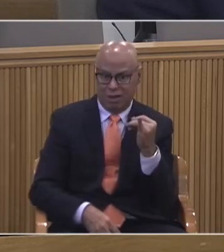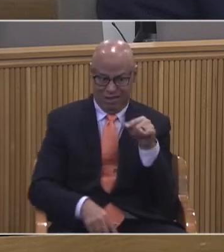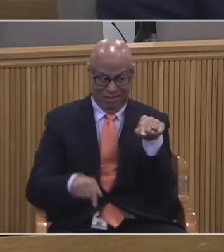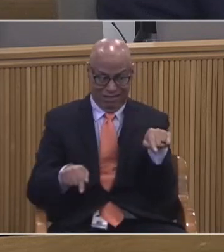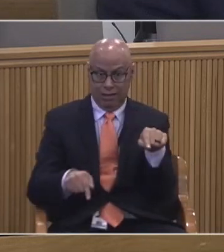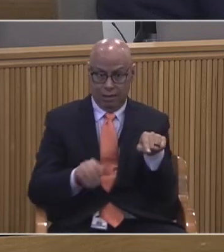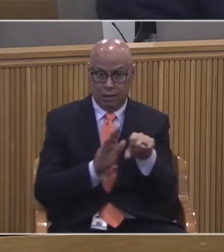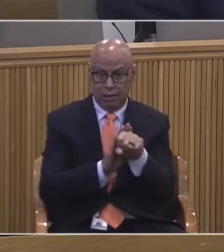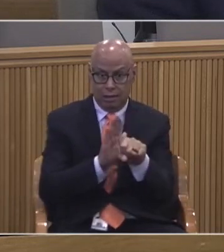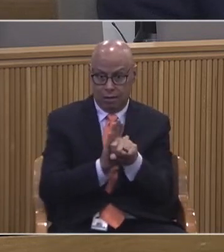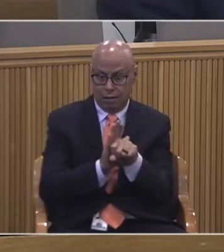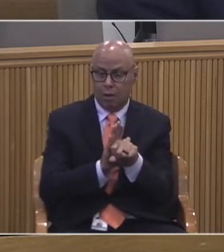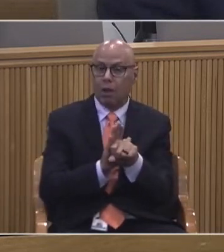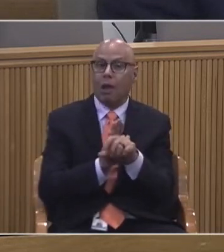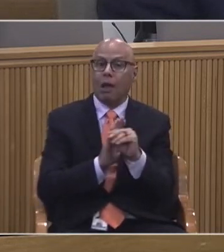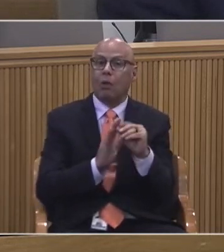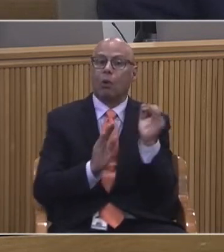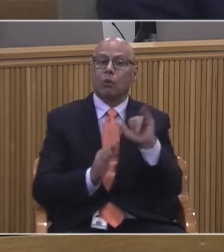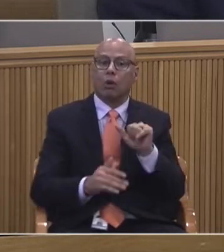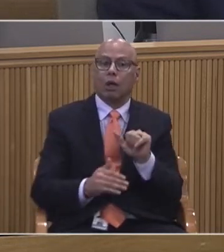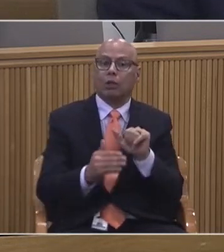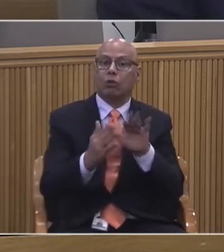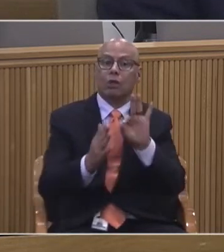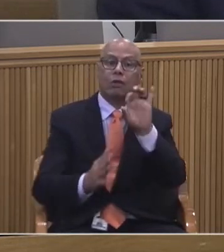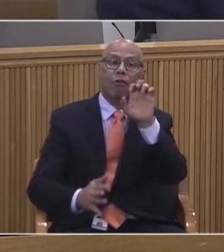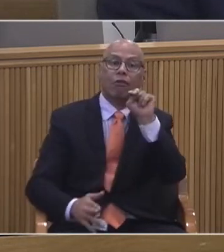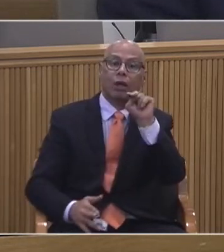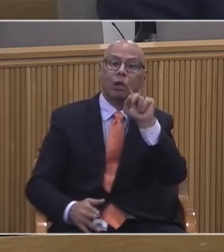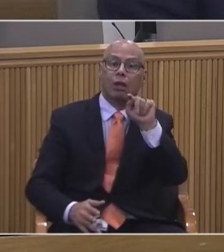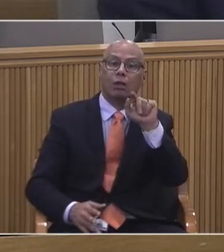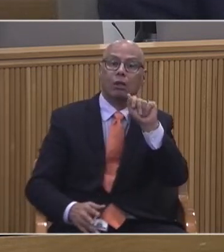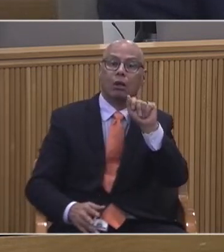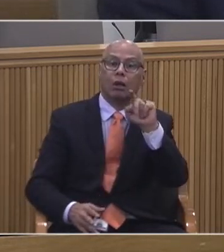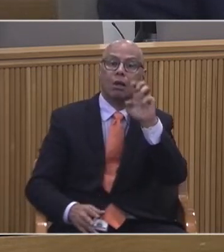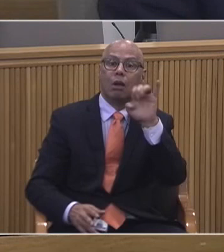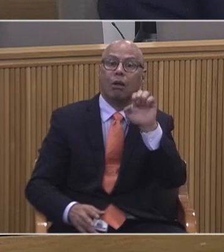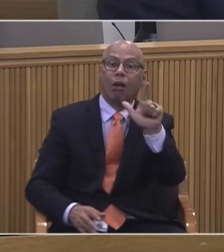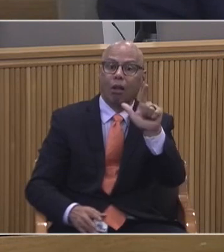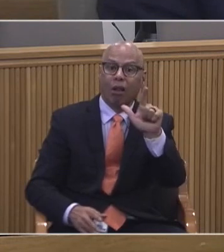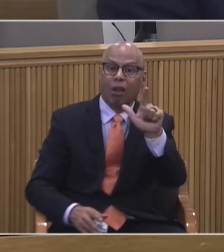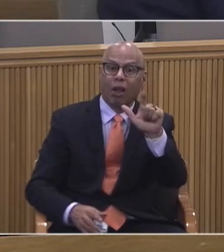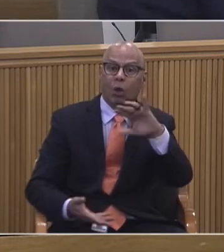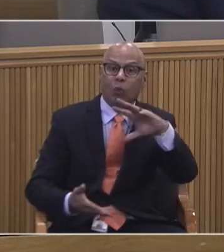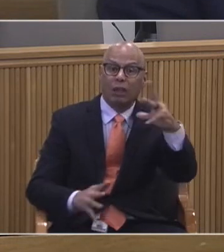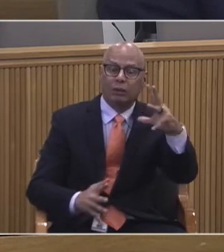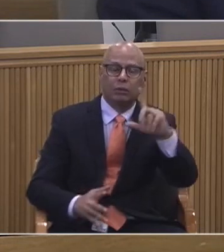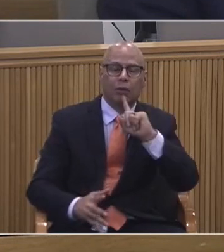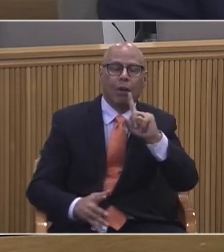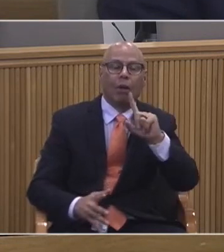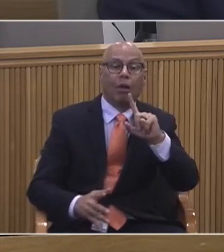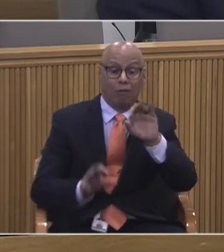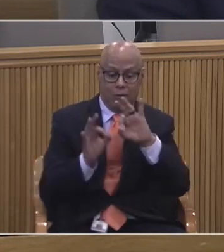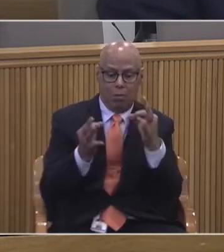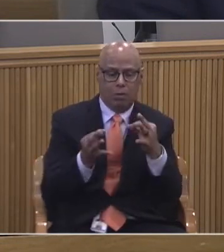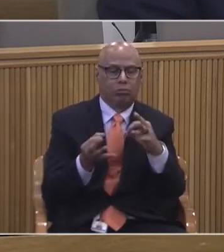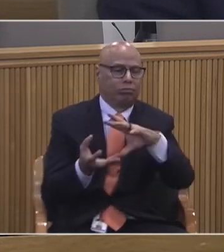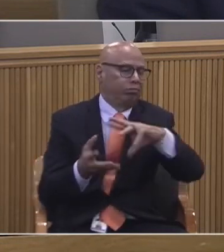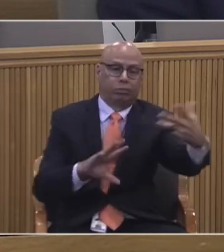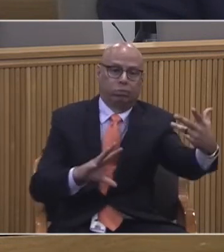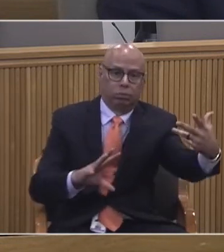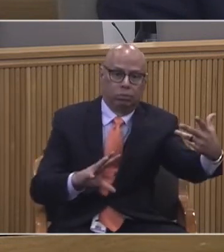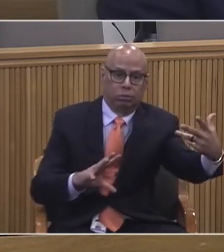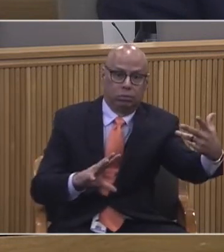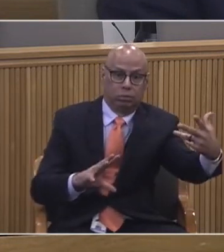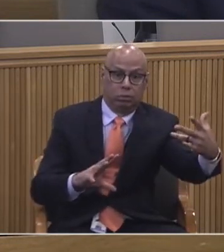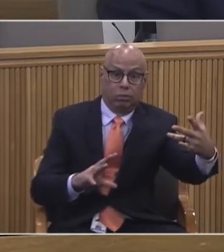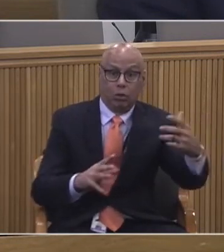state. And address the fentanyl crisis, which tragically destroys families. Drug addiction does